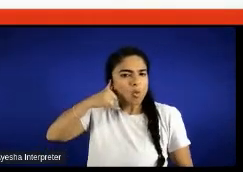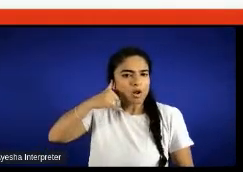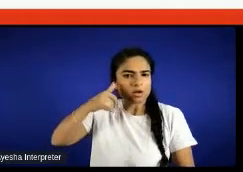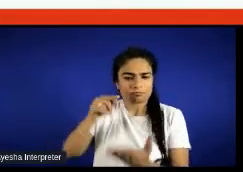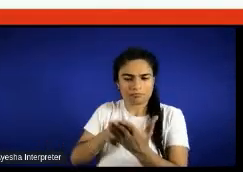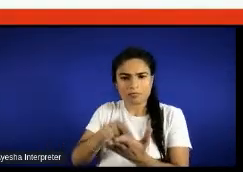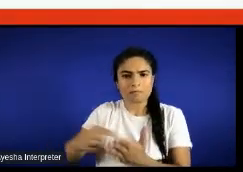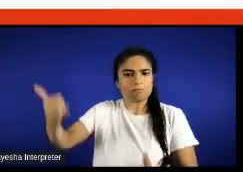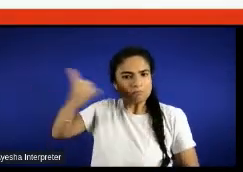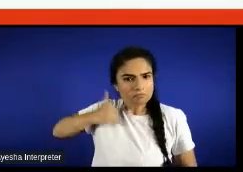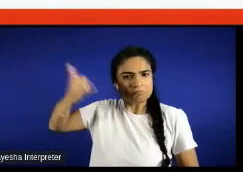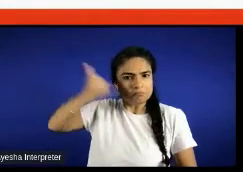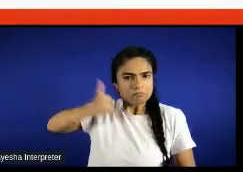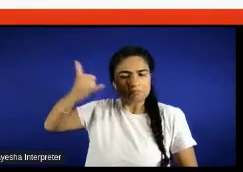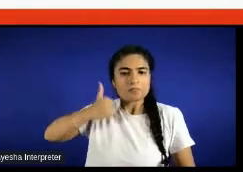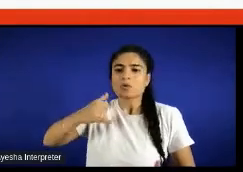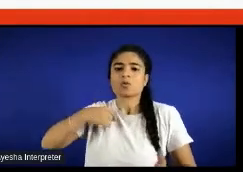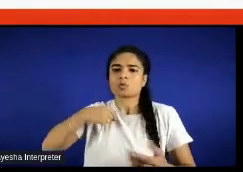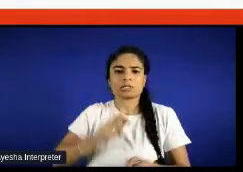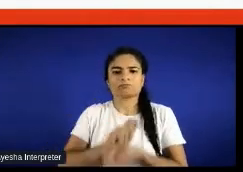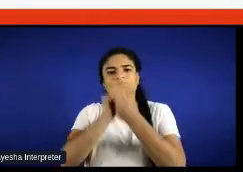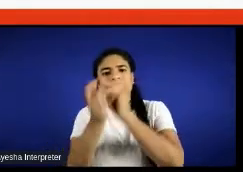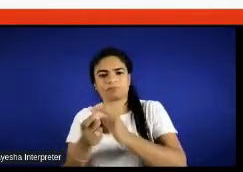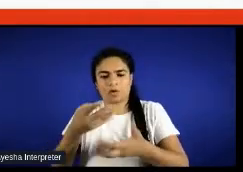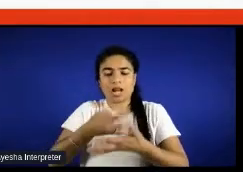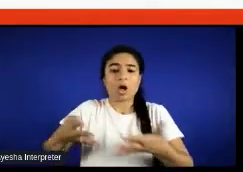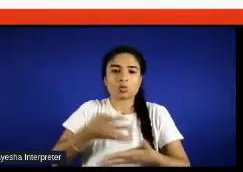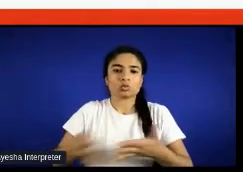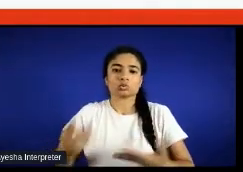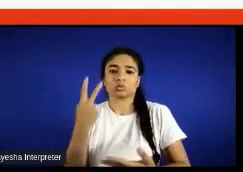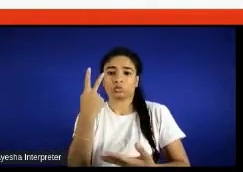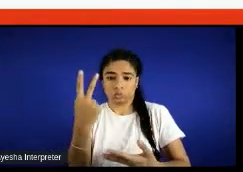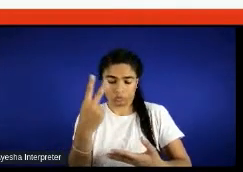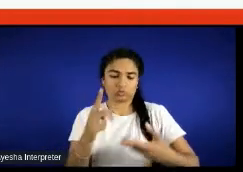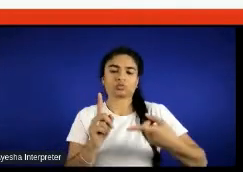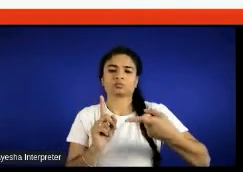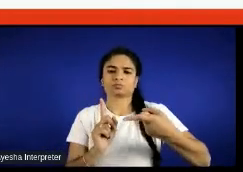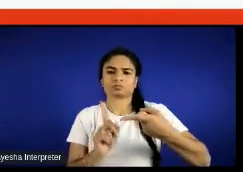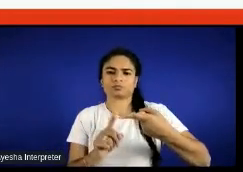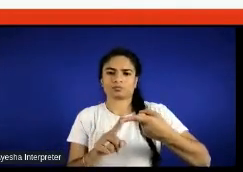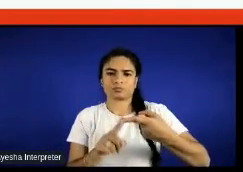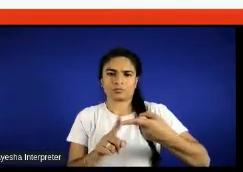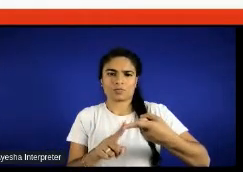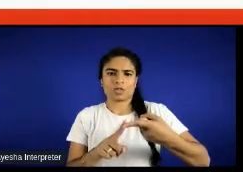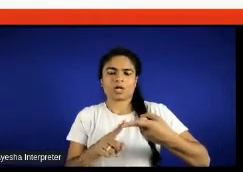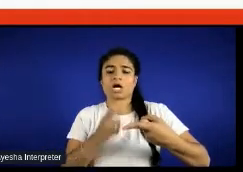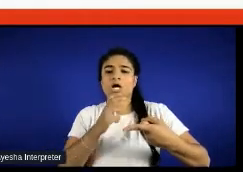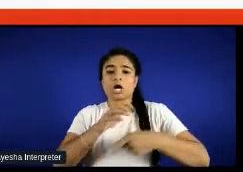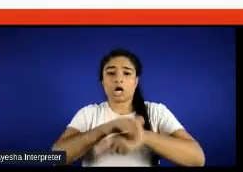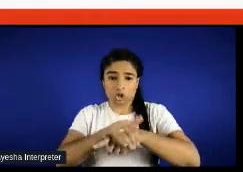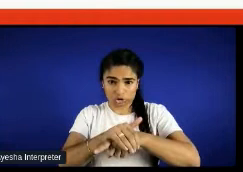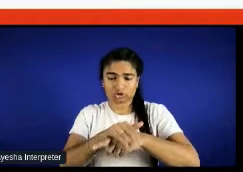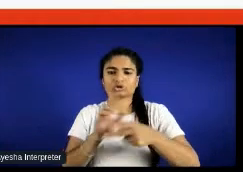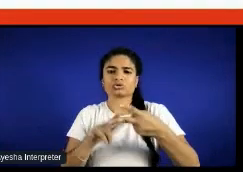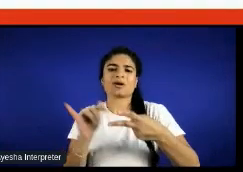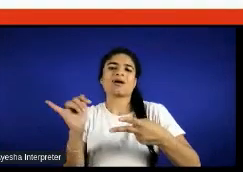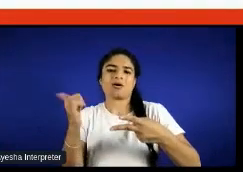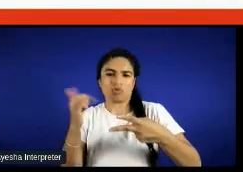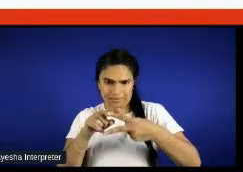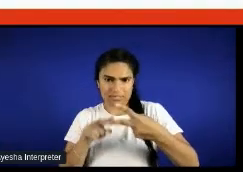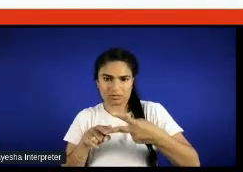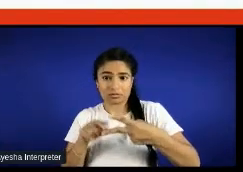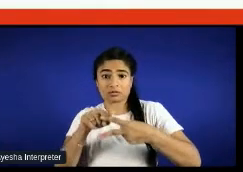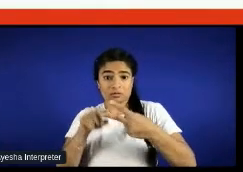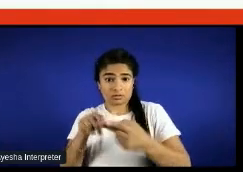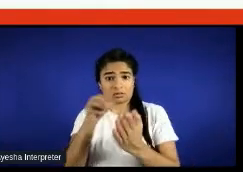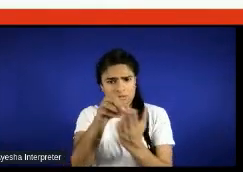Kurdish and English and Arabic, and we are also in the process of having additional language, which is the Kurdish one.